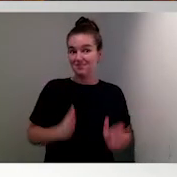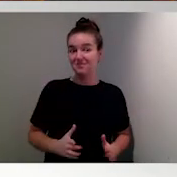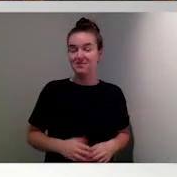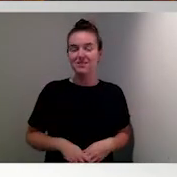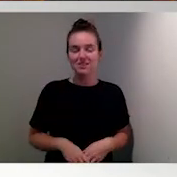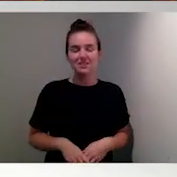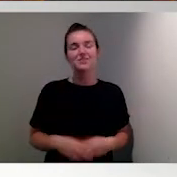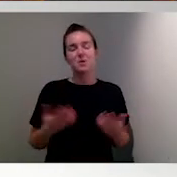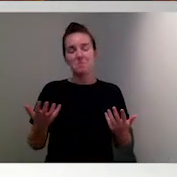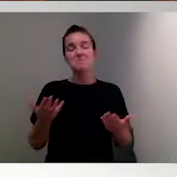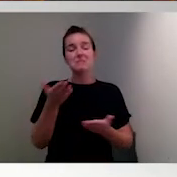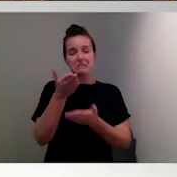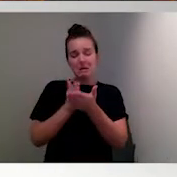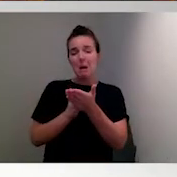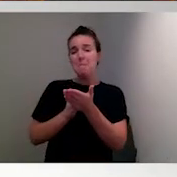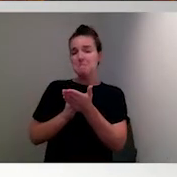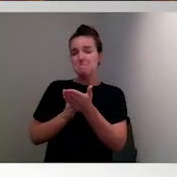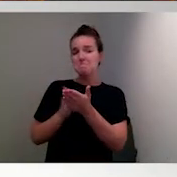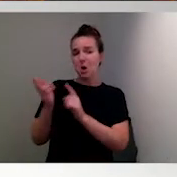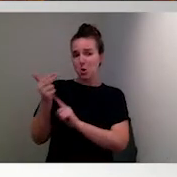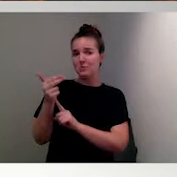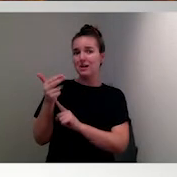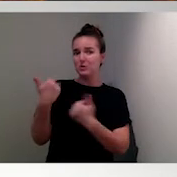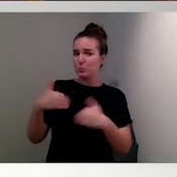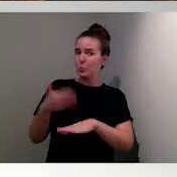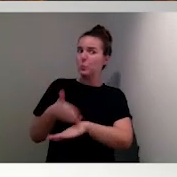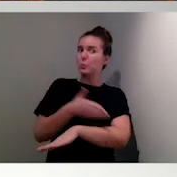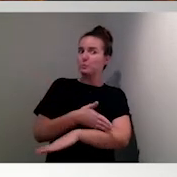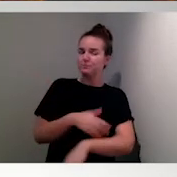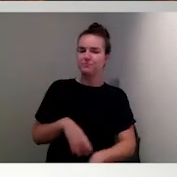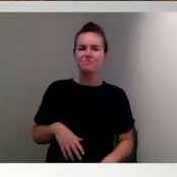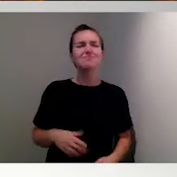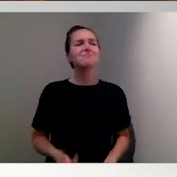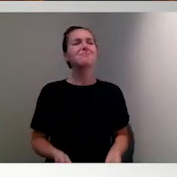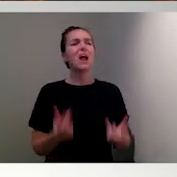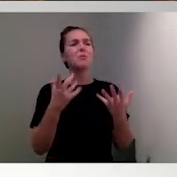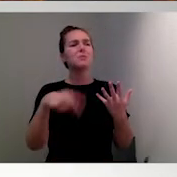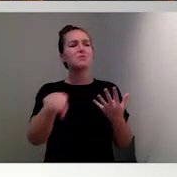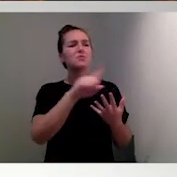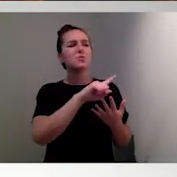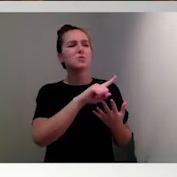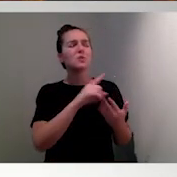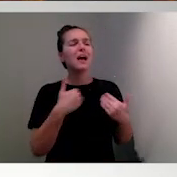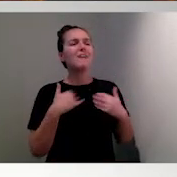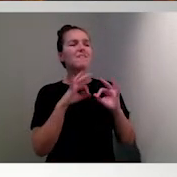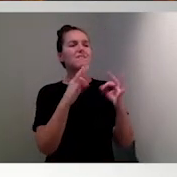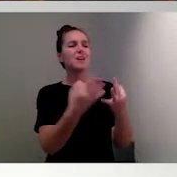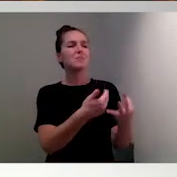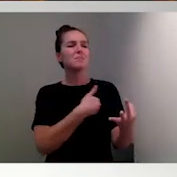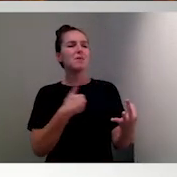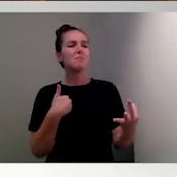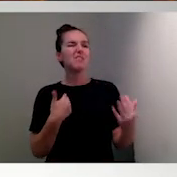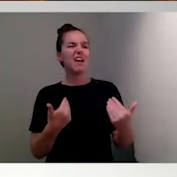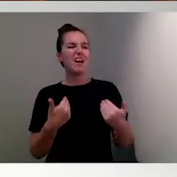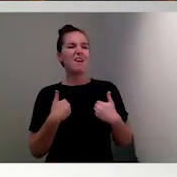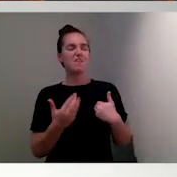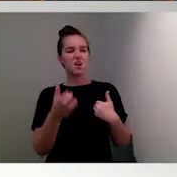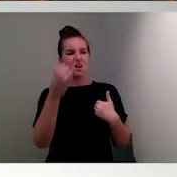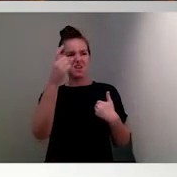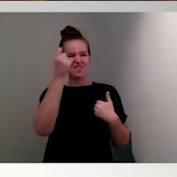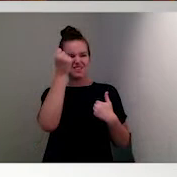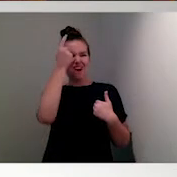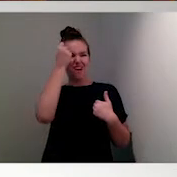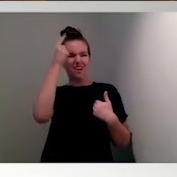some strides. How many of you have a family with a cognitive disability? How hard is it to travel